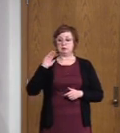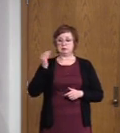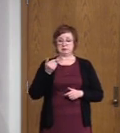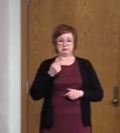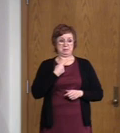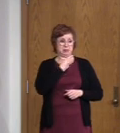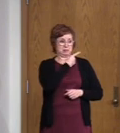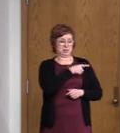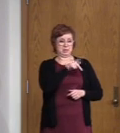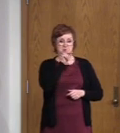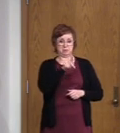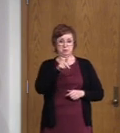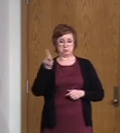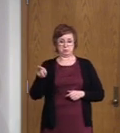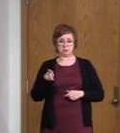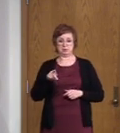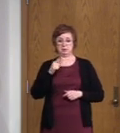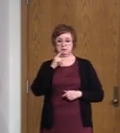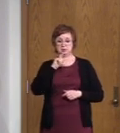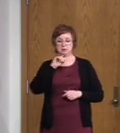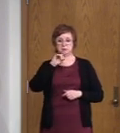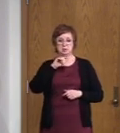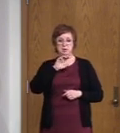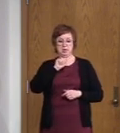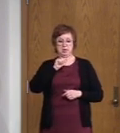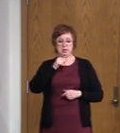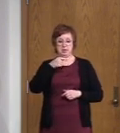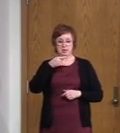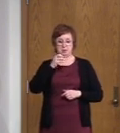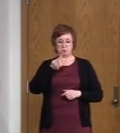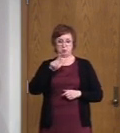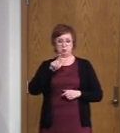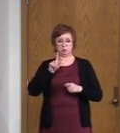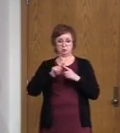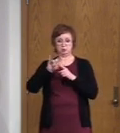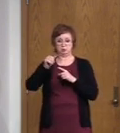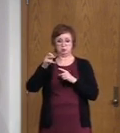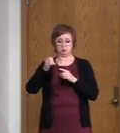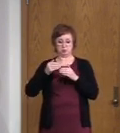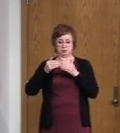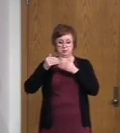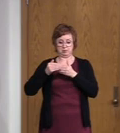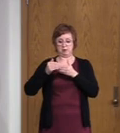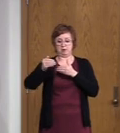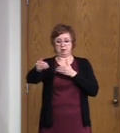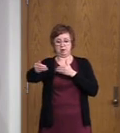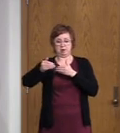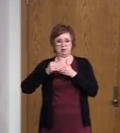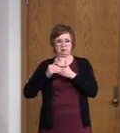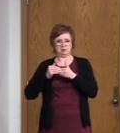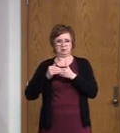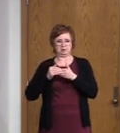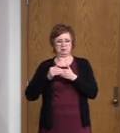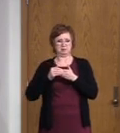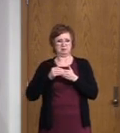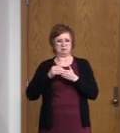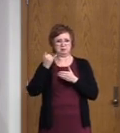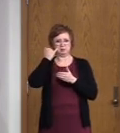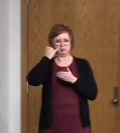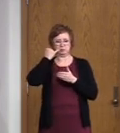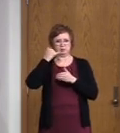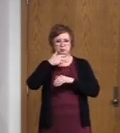when we might be able to start phase 2. Why are you confident that you will have it by June? If things went really wrong, if there were some kind